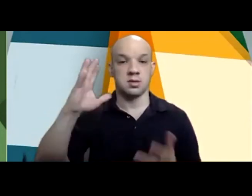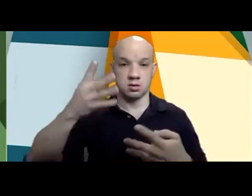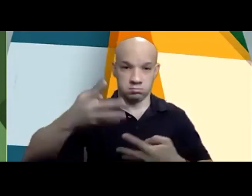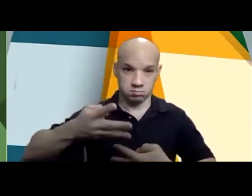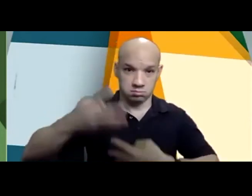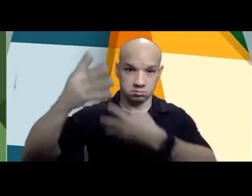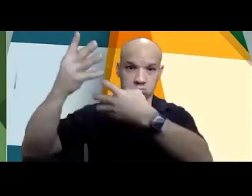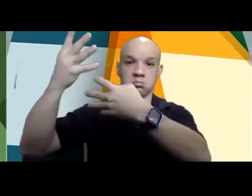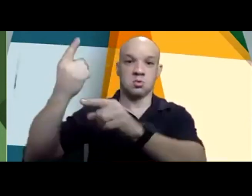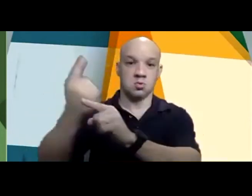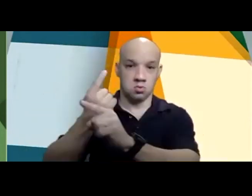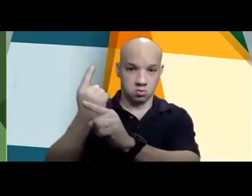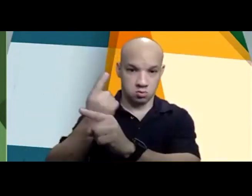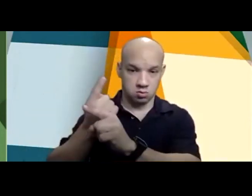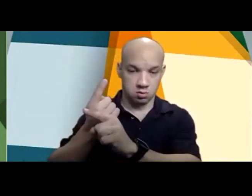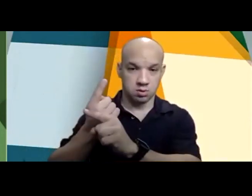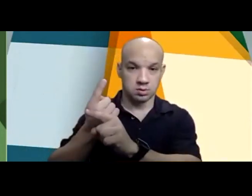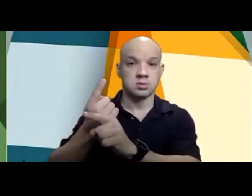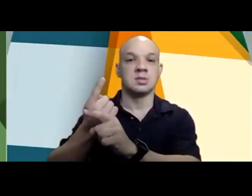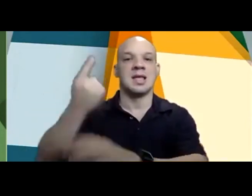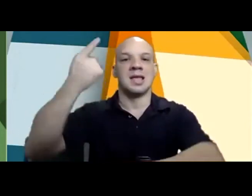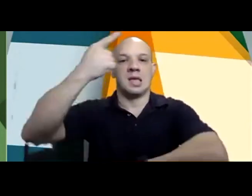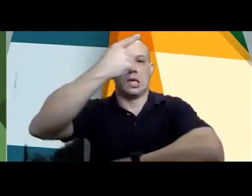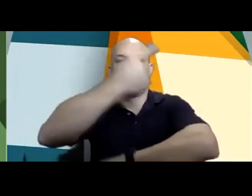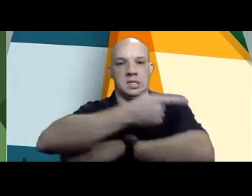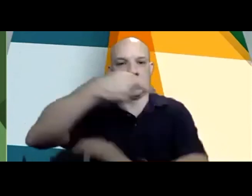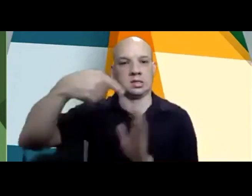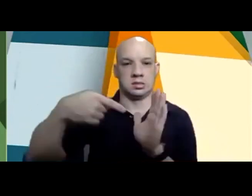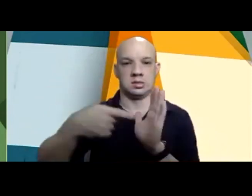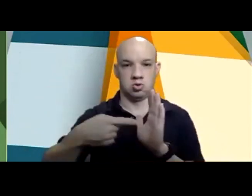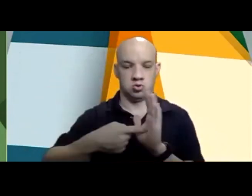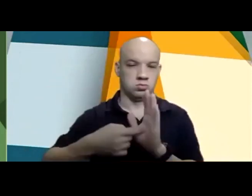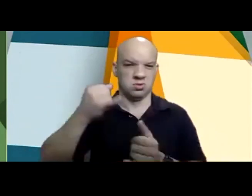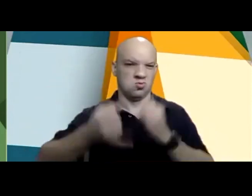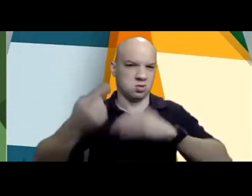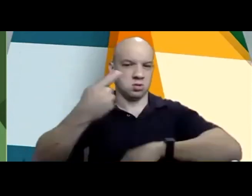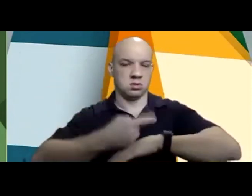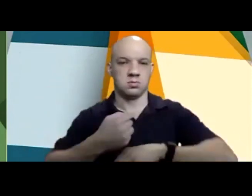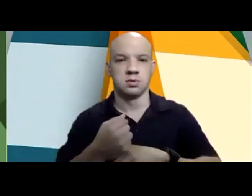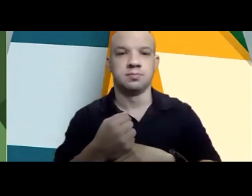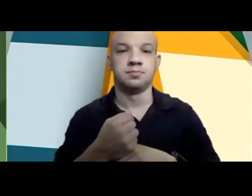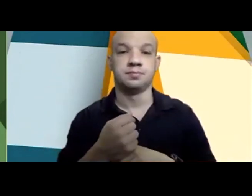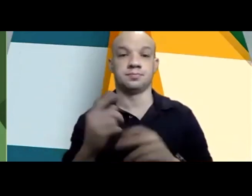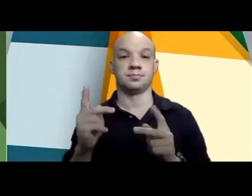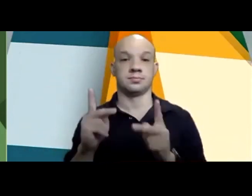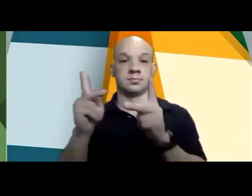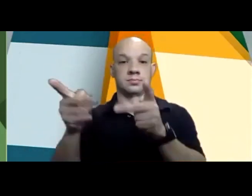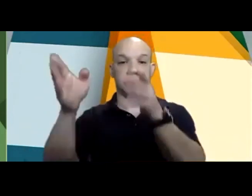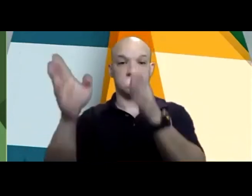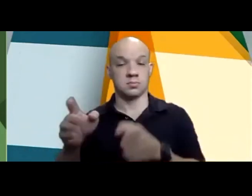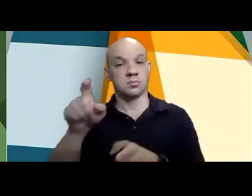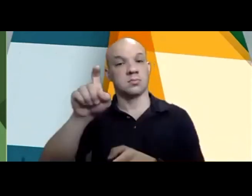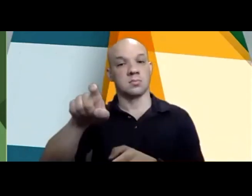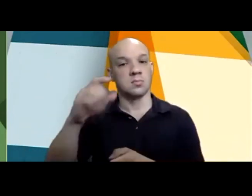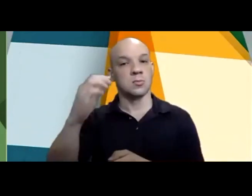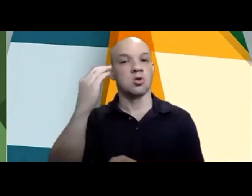at the submission due date. The proposer must be aware that modification to the electronic